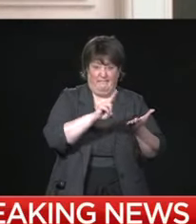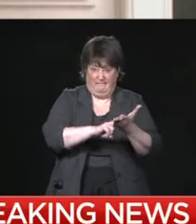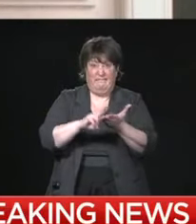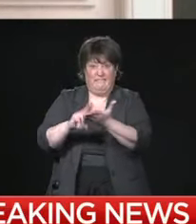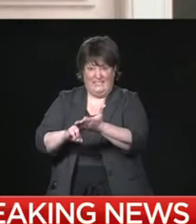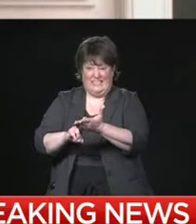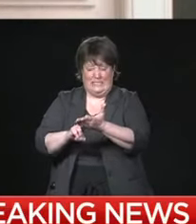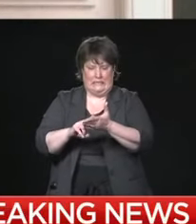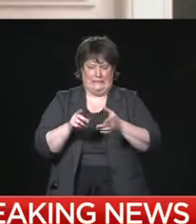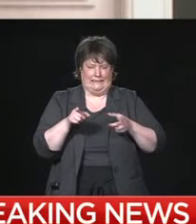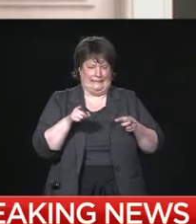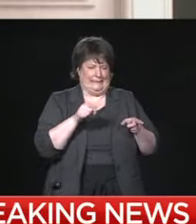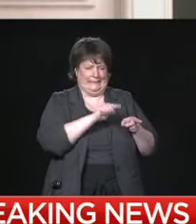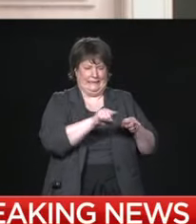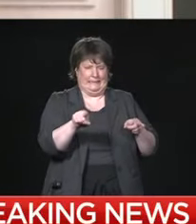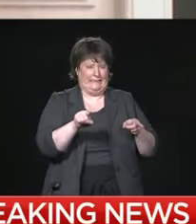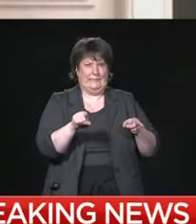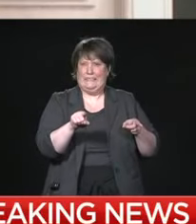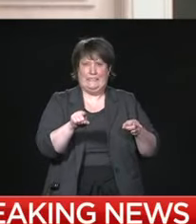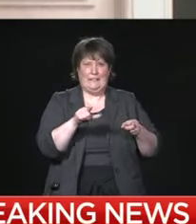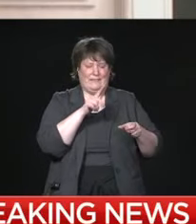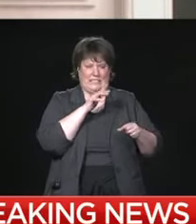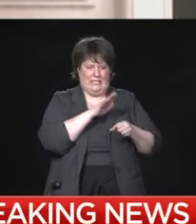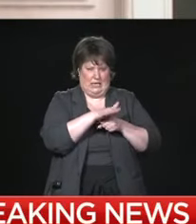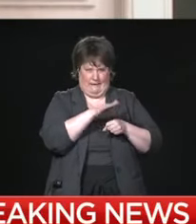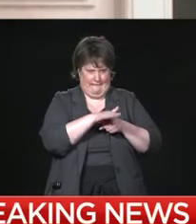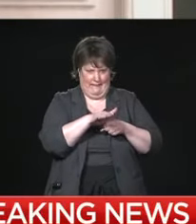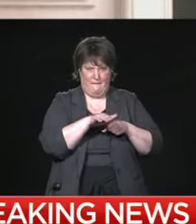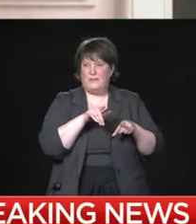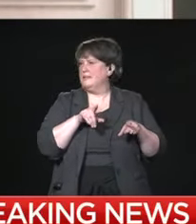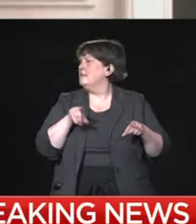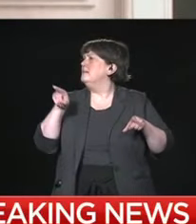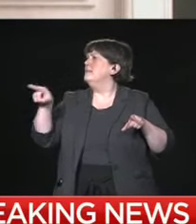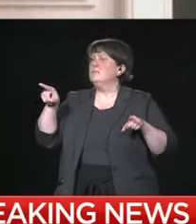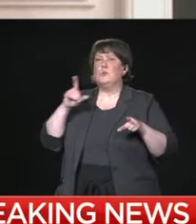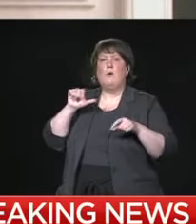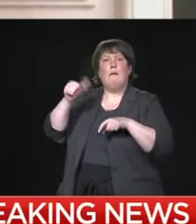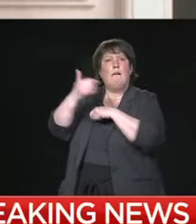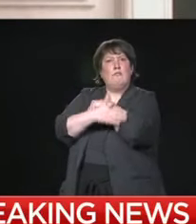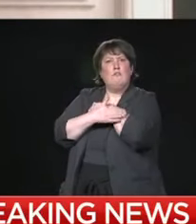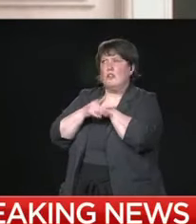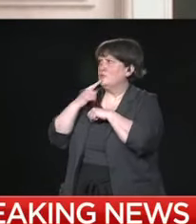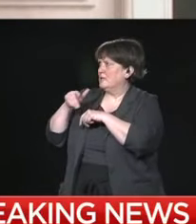receive shipments from materials from all over the world.